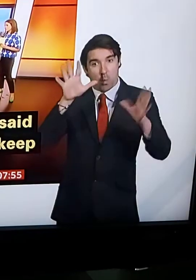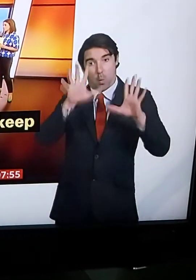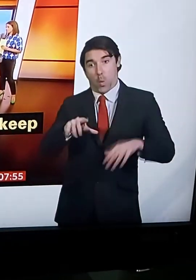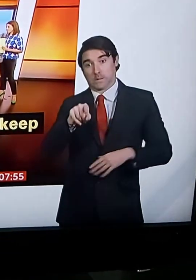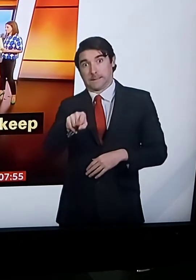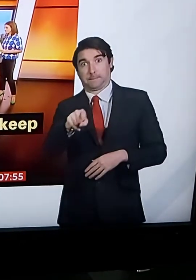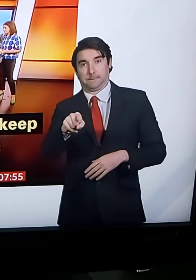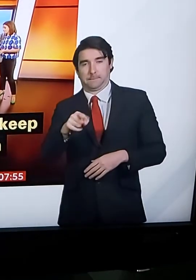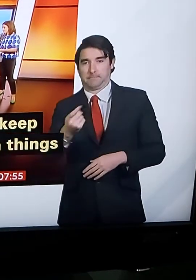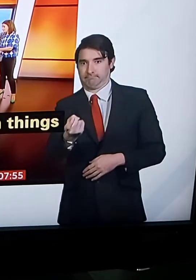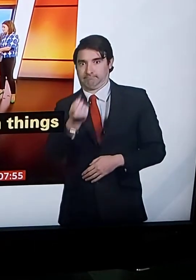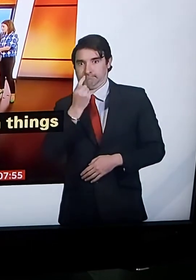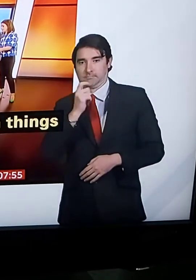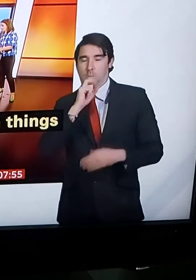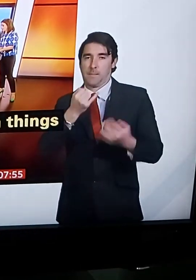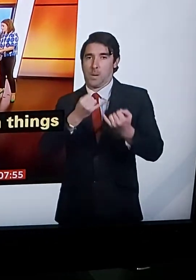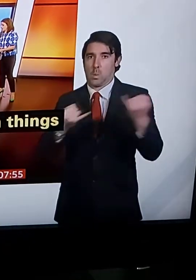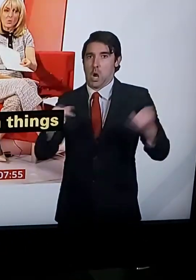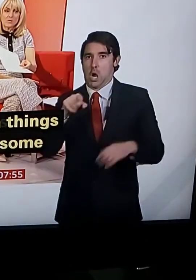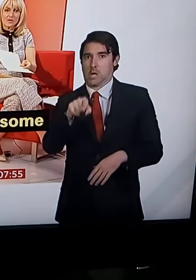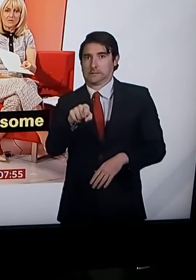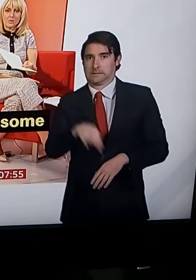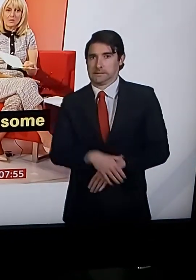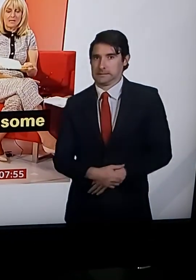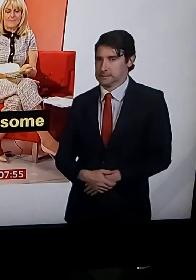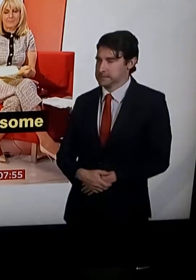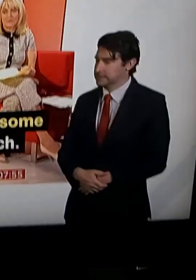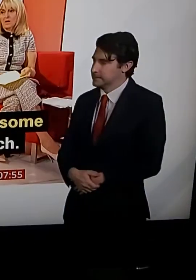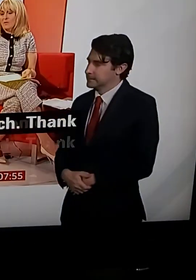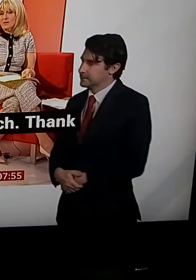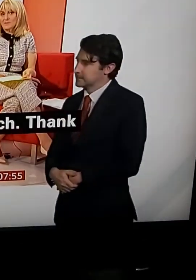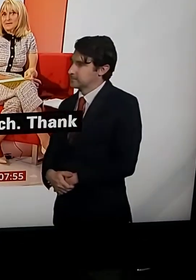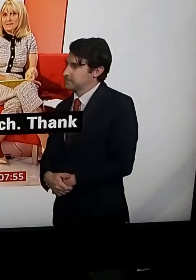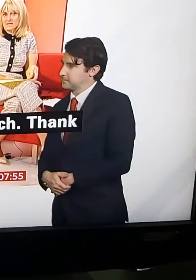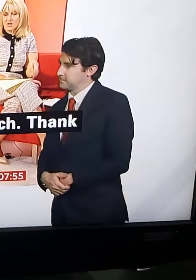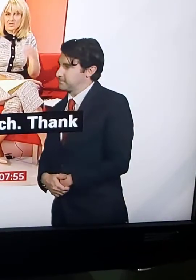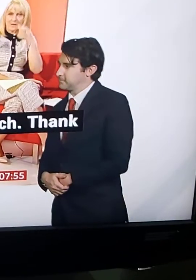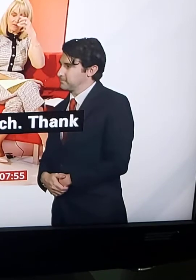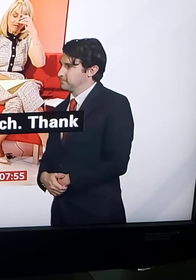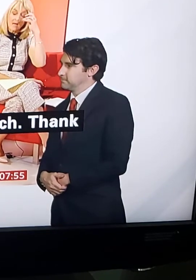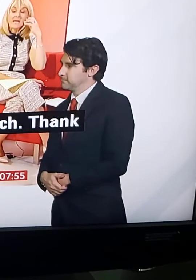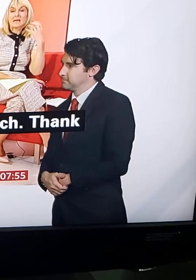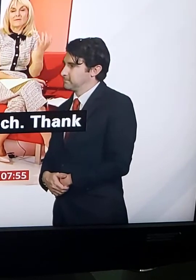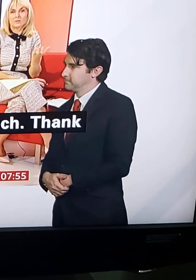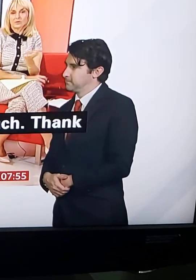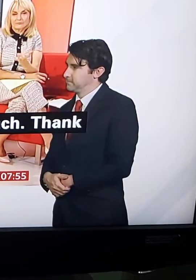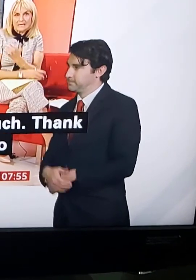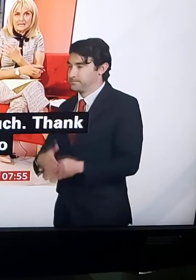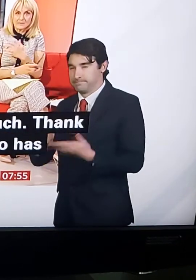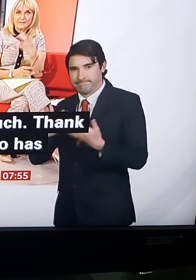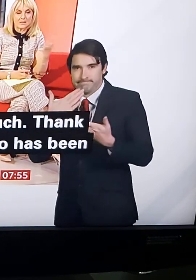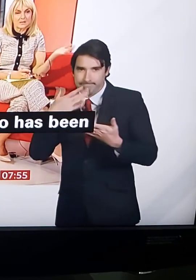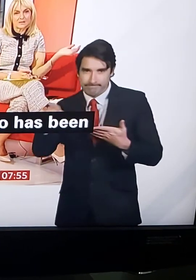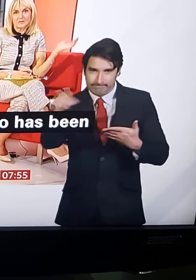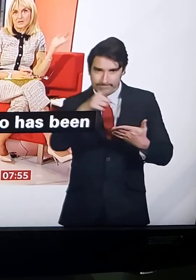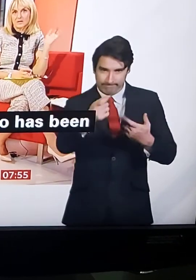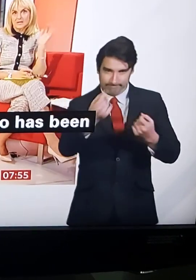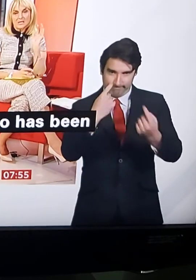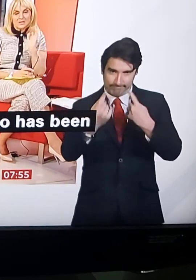some people. Nina, thank you very much. Thank you also for all the everybody who's been in touch about A-level